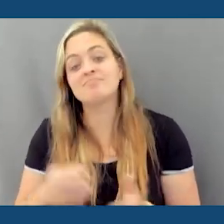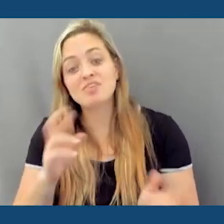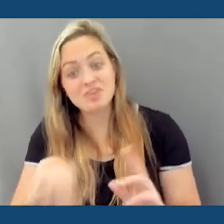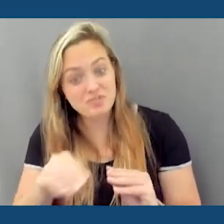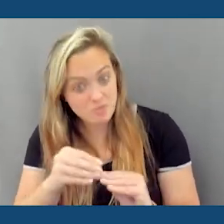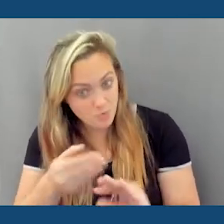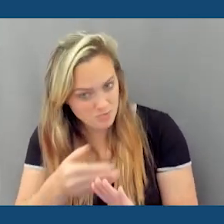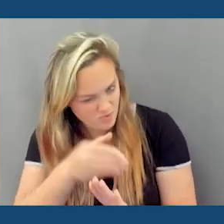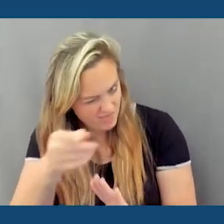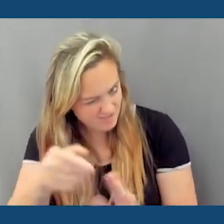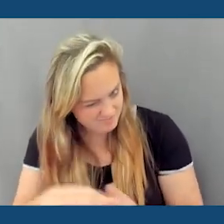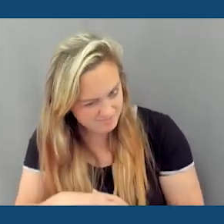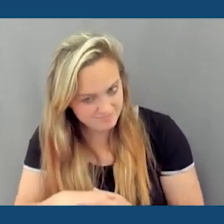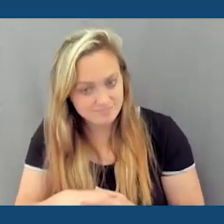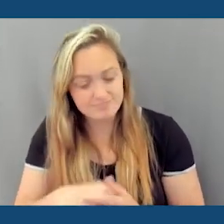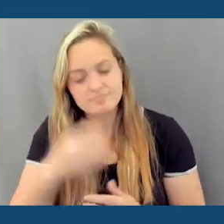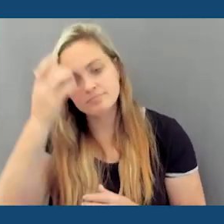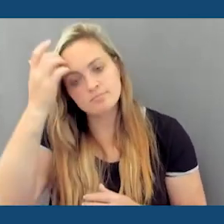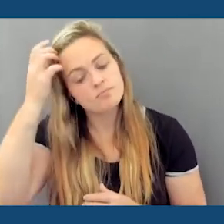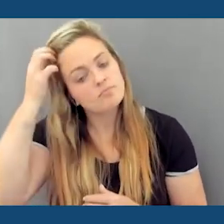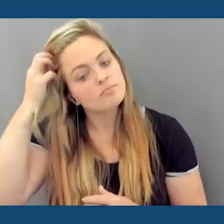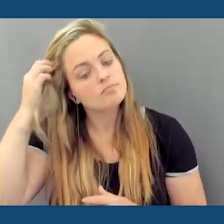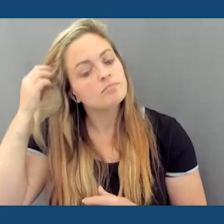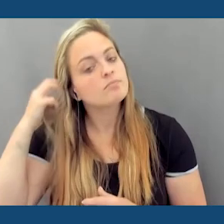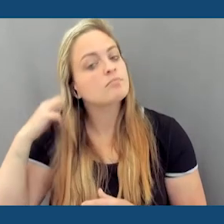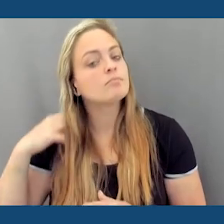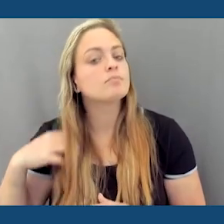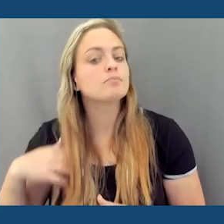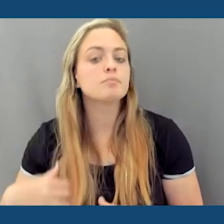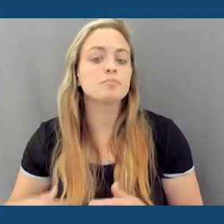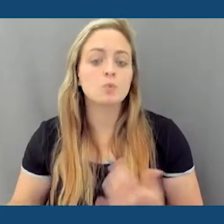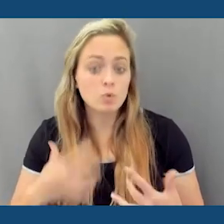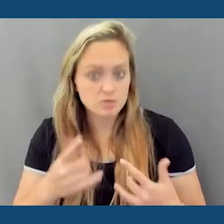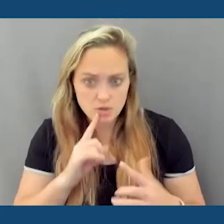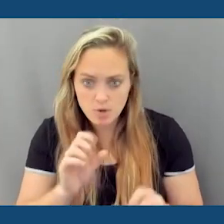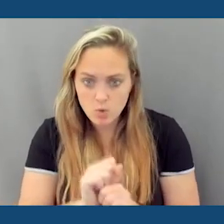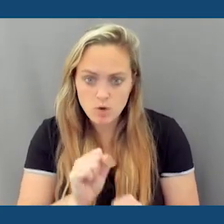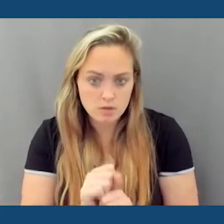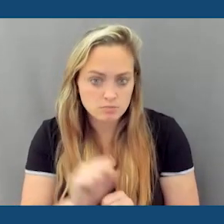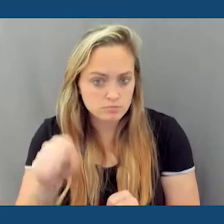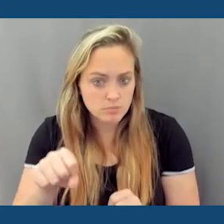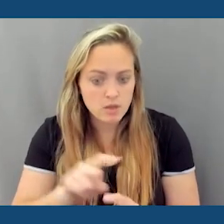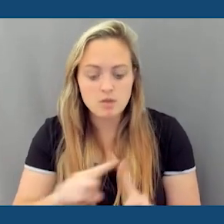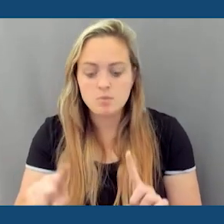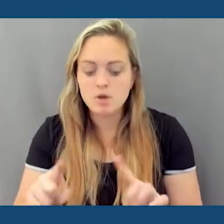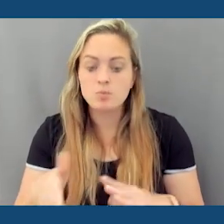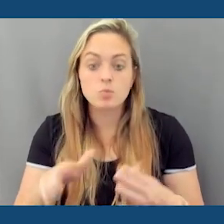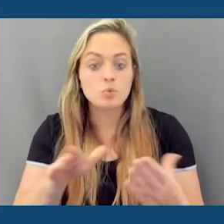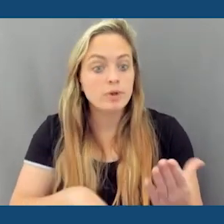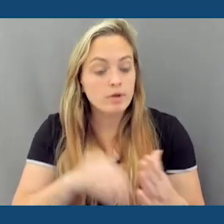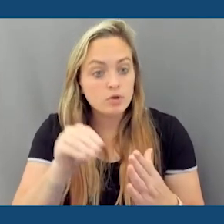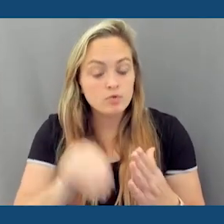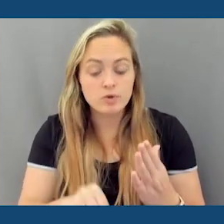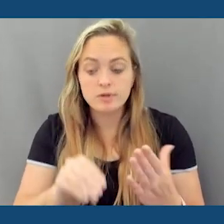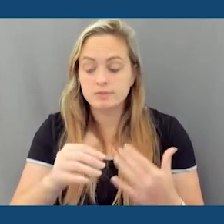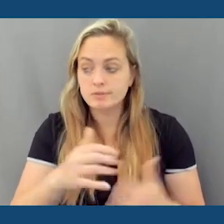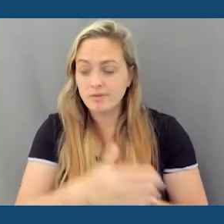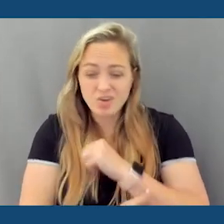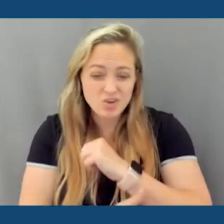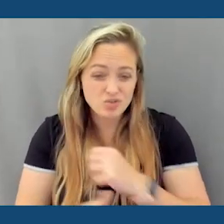then. And also, we're excited about what we're doing. But the mortality rates in our country